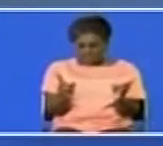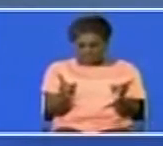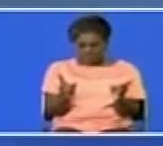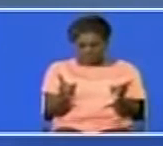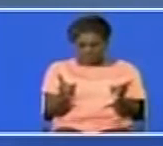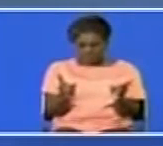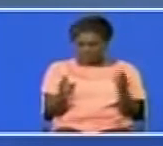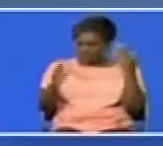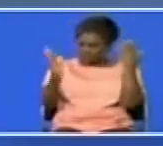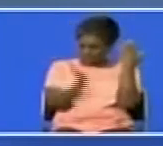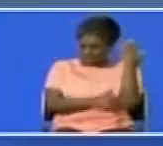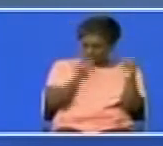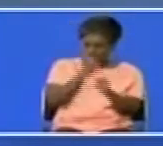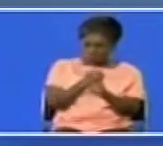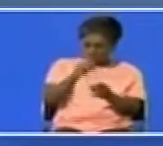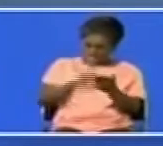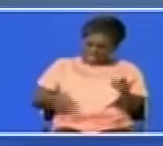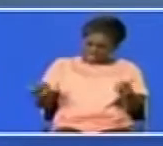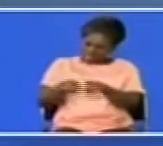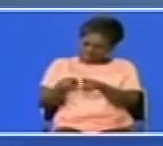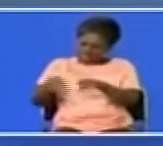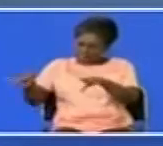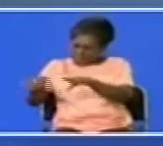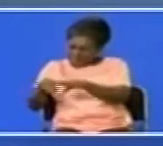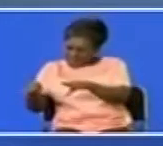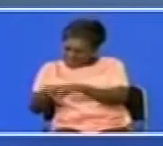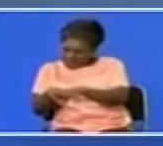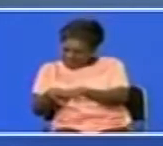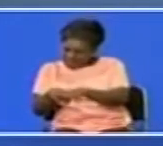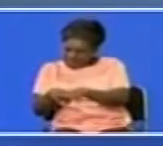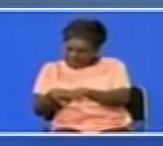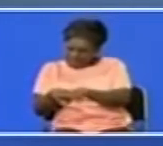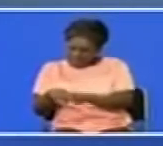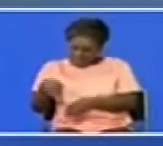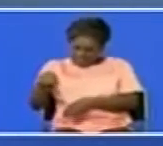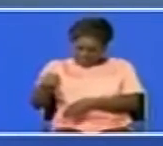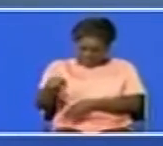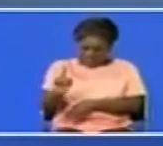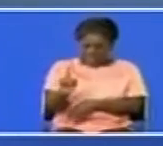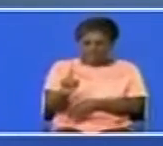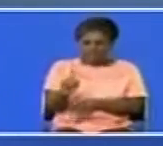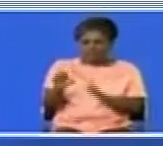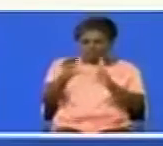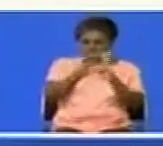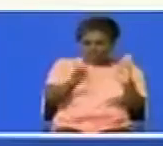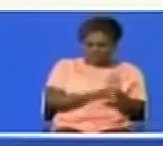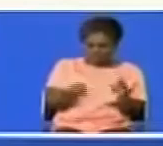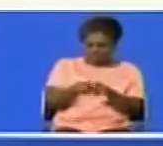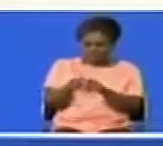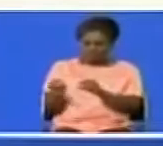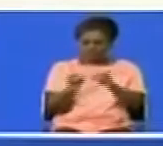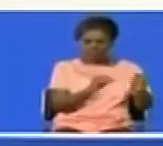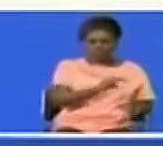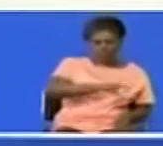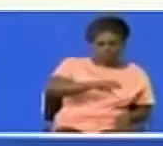the worst we did, we took the same members of the National Assembly who are the ones who did the constitution, are the ones who went, and most